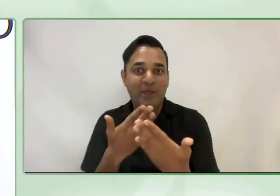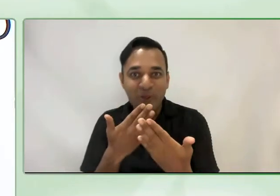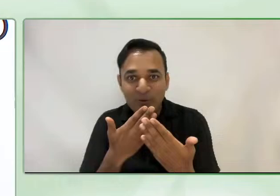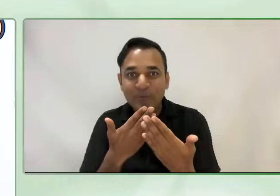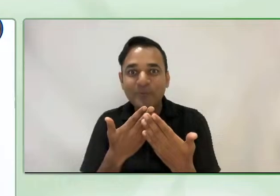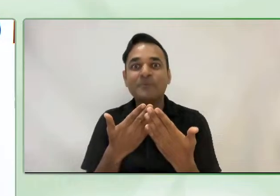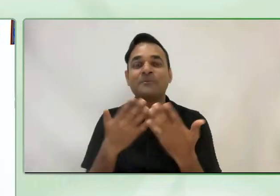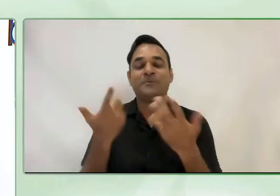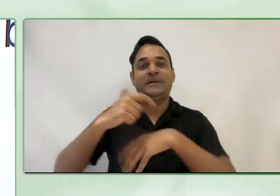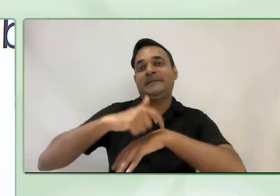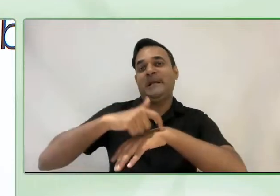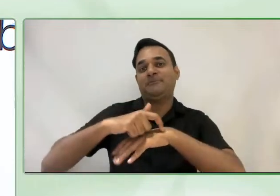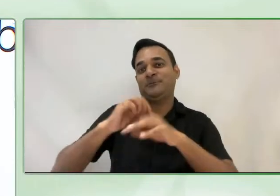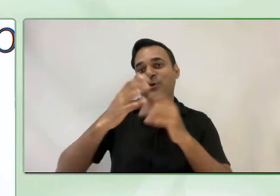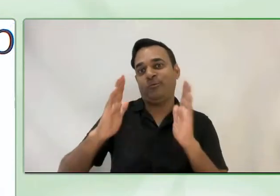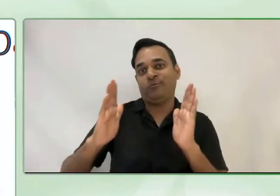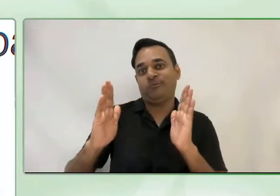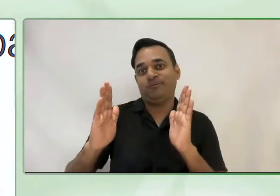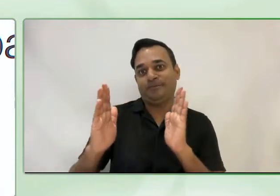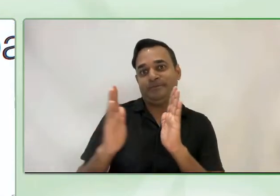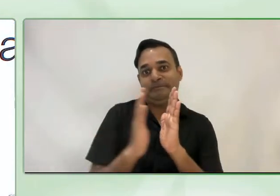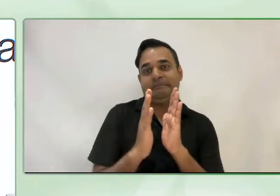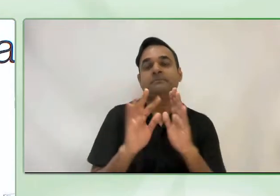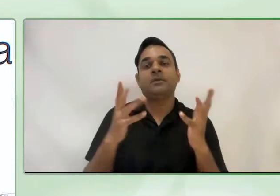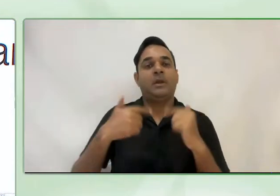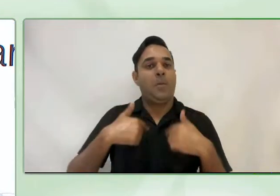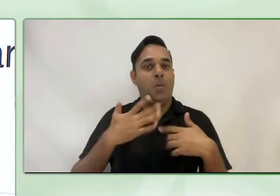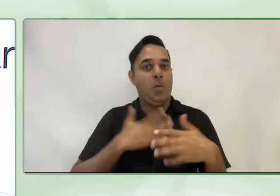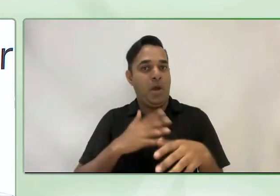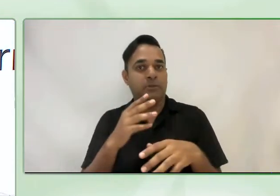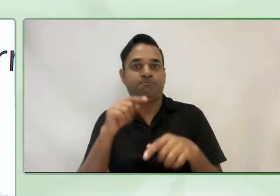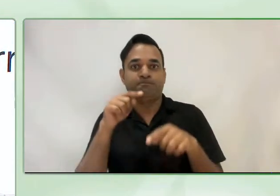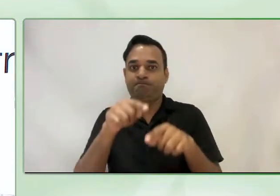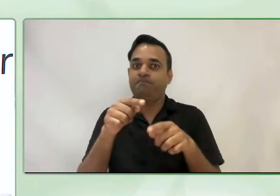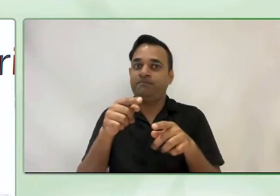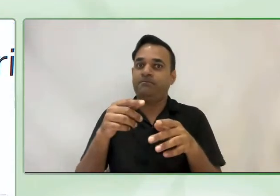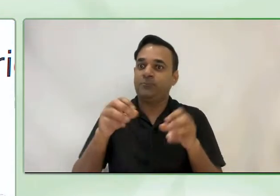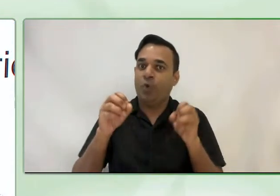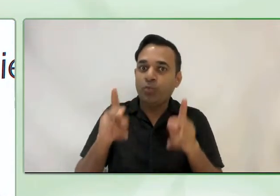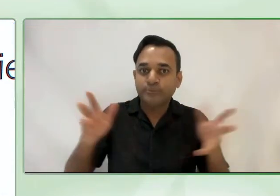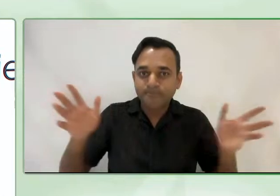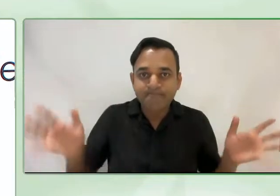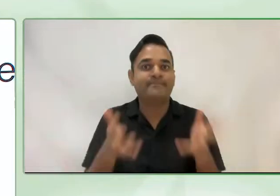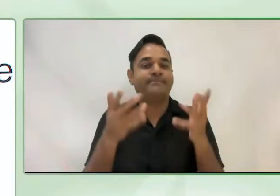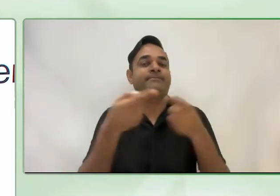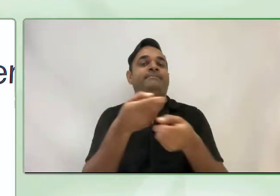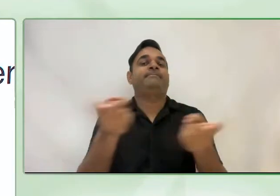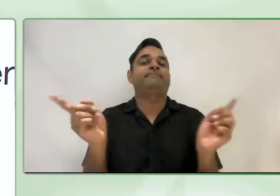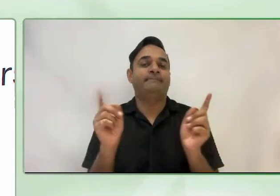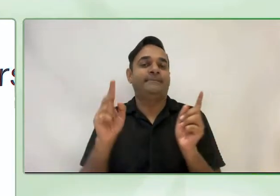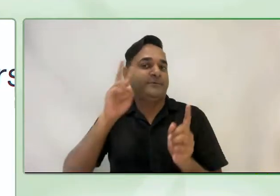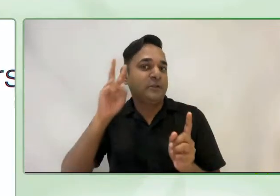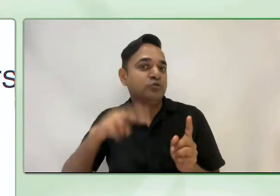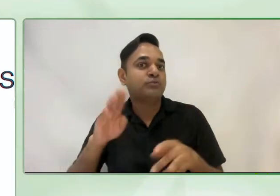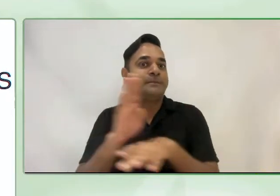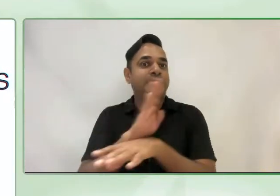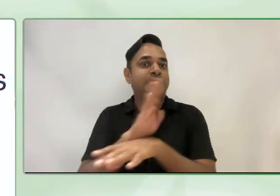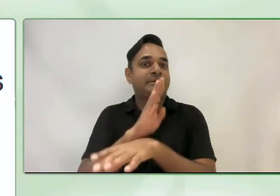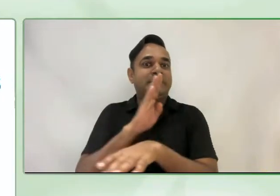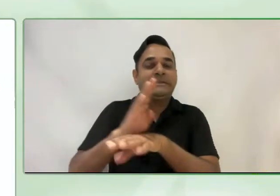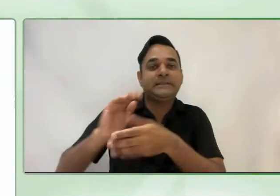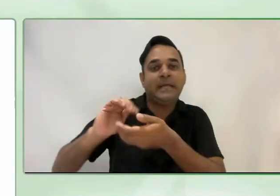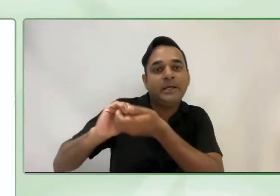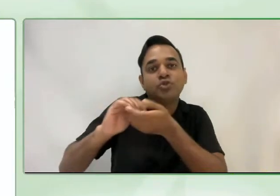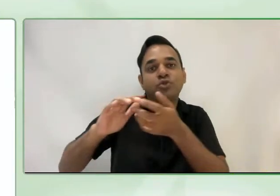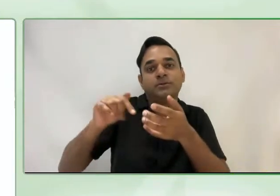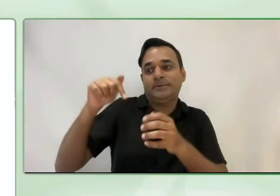thank you and in general the Vienna Business Agency for this really great cooperation in the last years, and we are hopeful that we continue